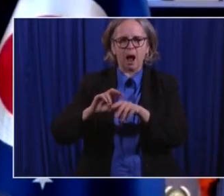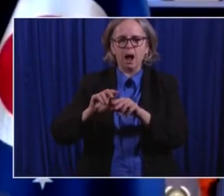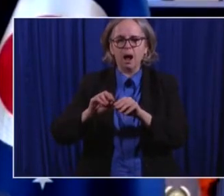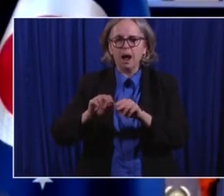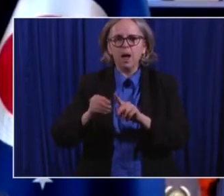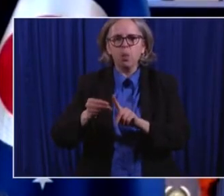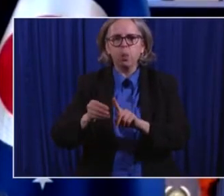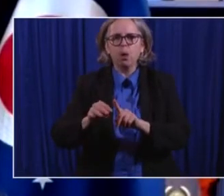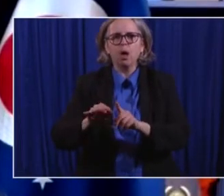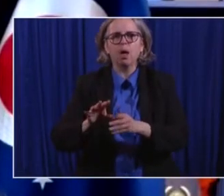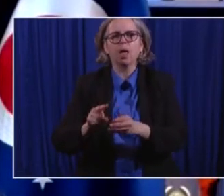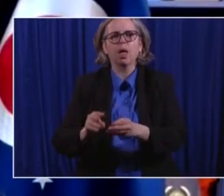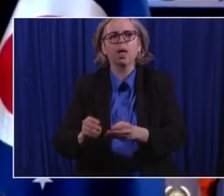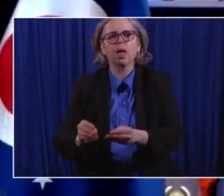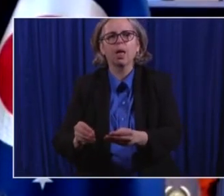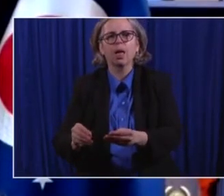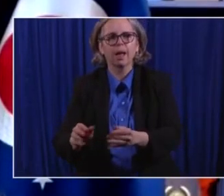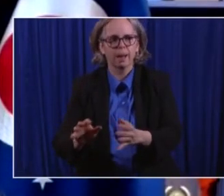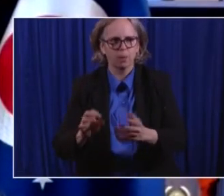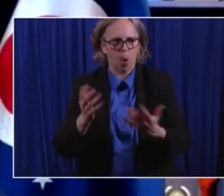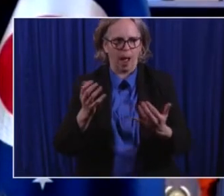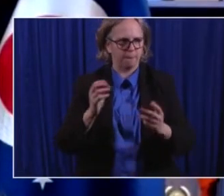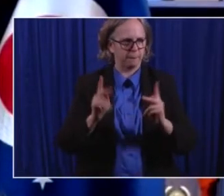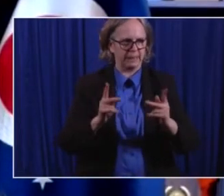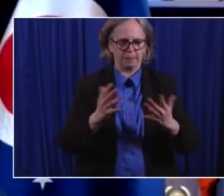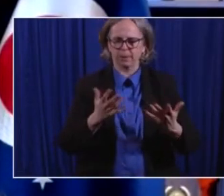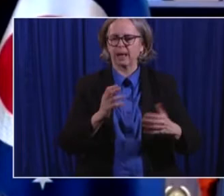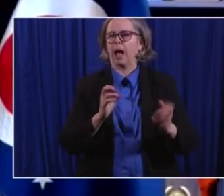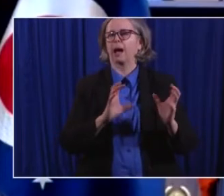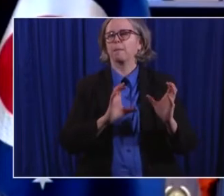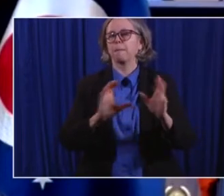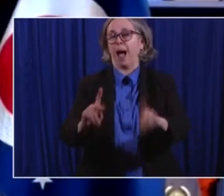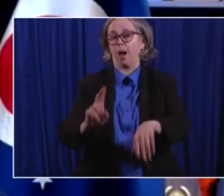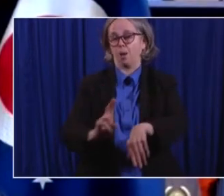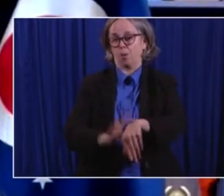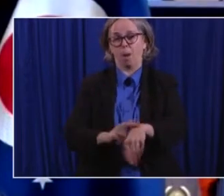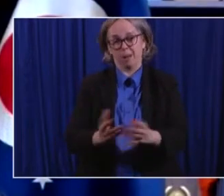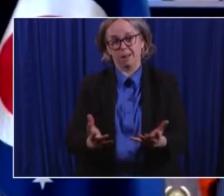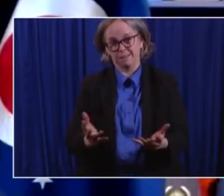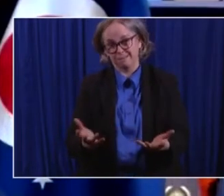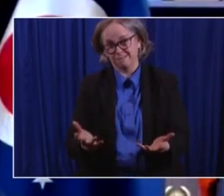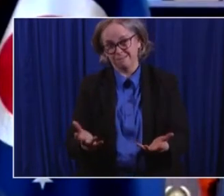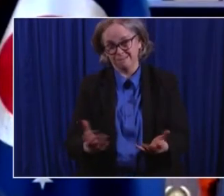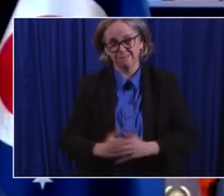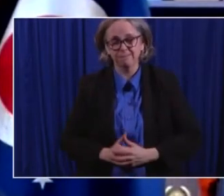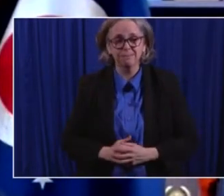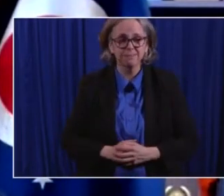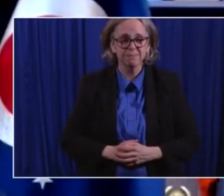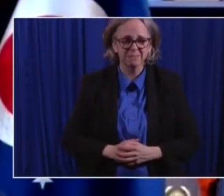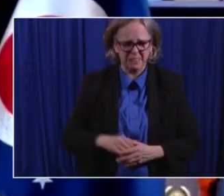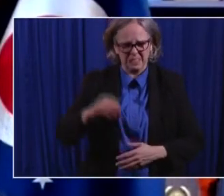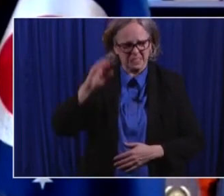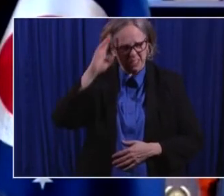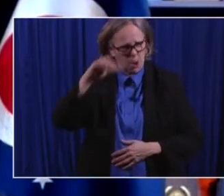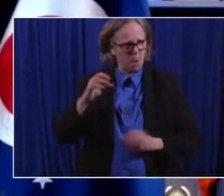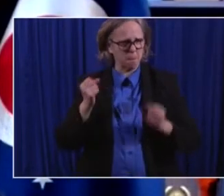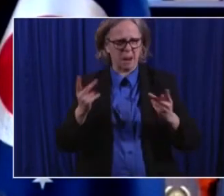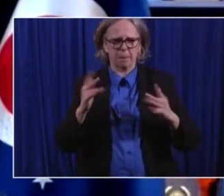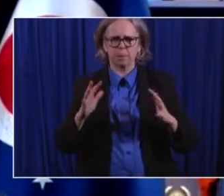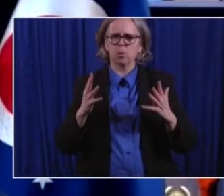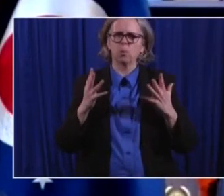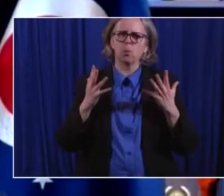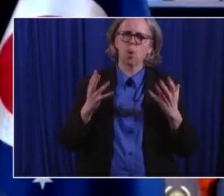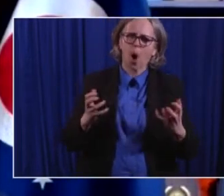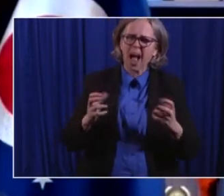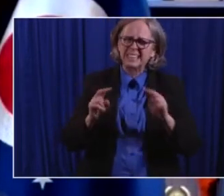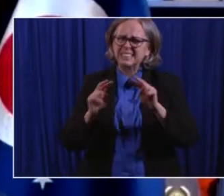shorter when we can do that. So I really, I know that there are a lot of folks who've been looking forward to this day, to know that they